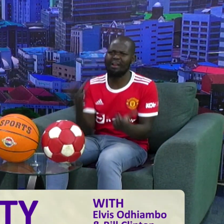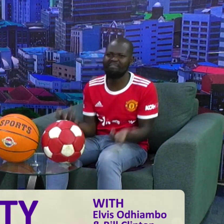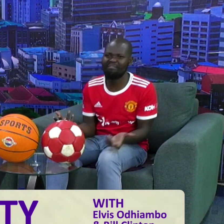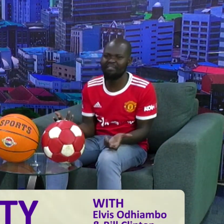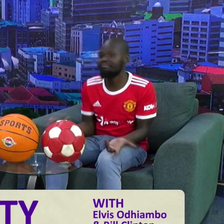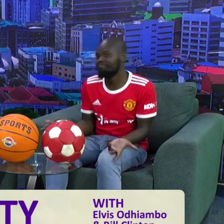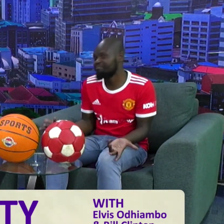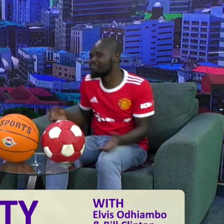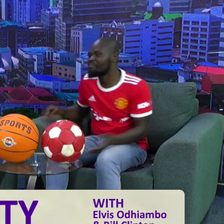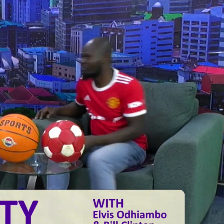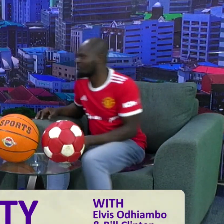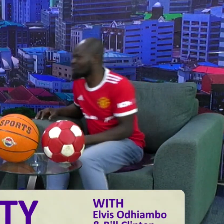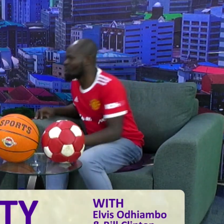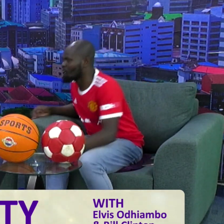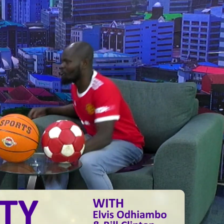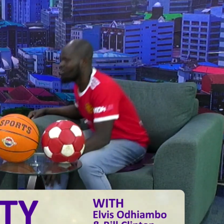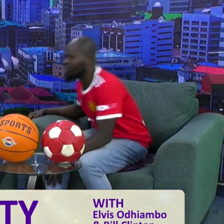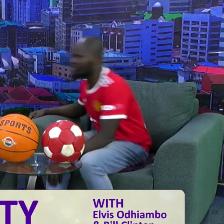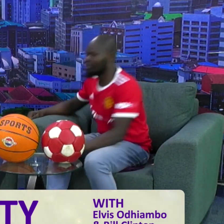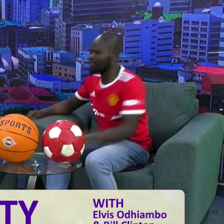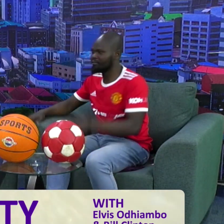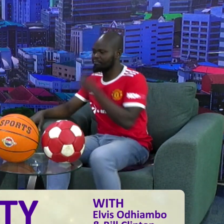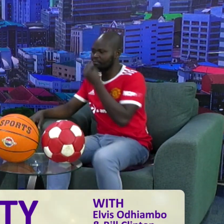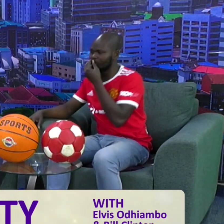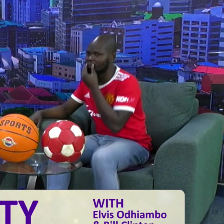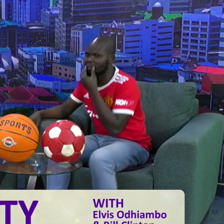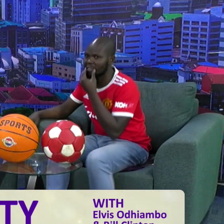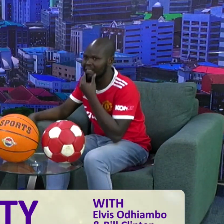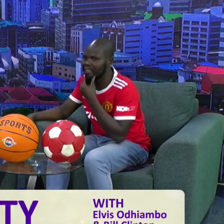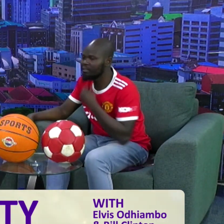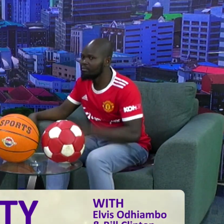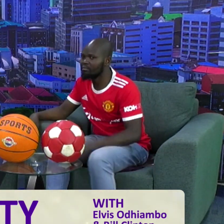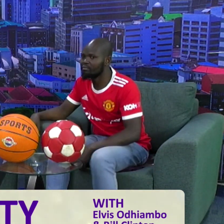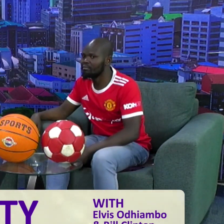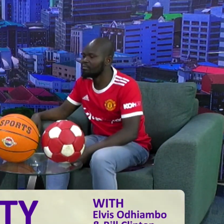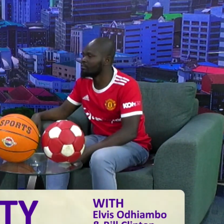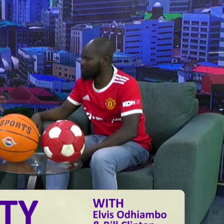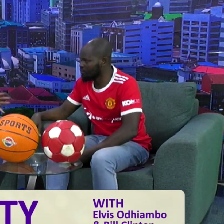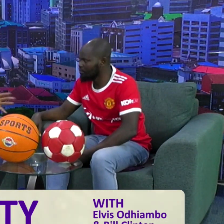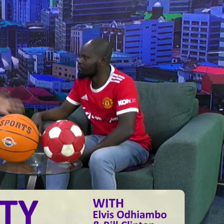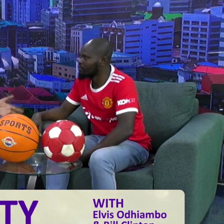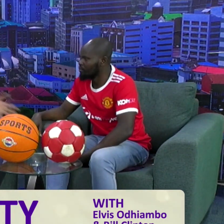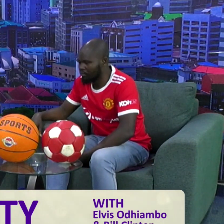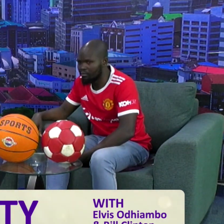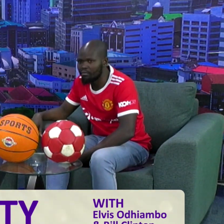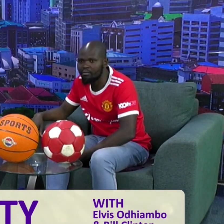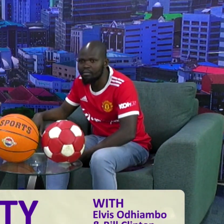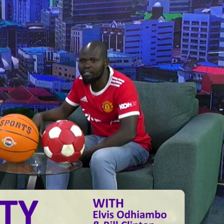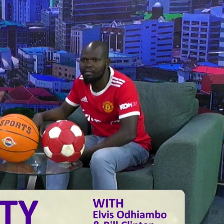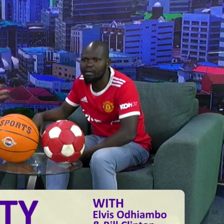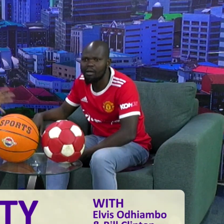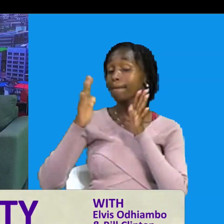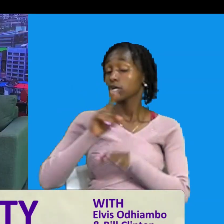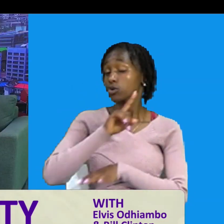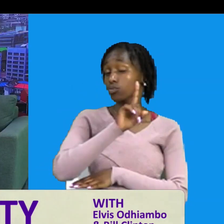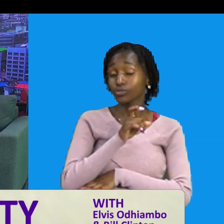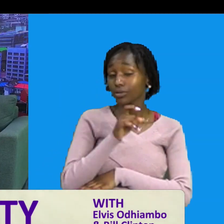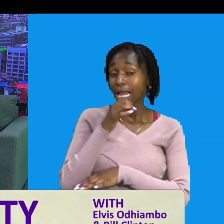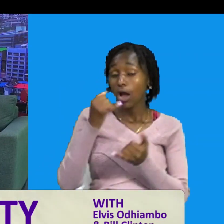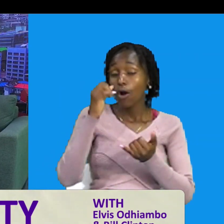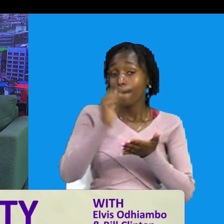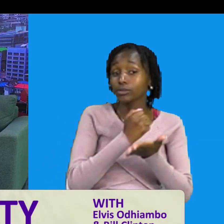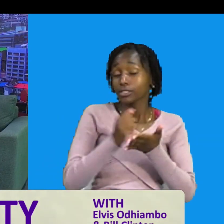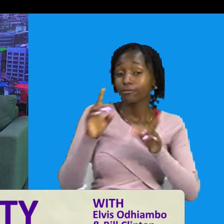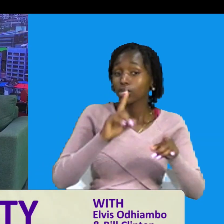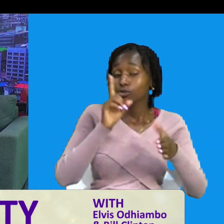Posta Ranger, Talanta is number 12 right now, so right. Posta Ranger, they're in a position to win this game. But the big question is, what should Posta Rangers do to make sure that the